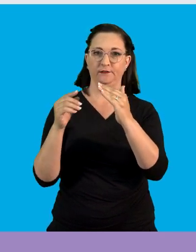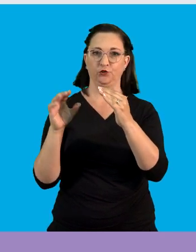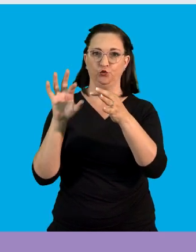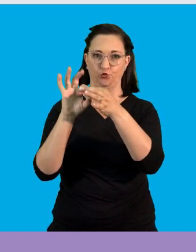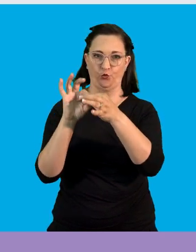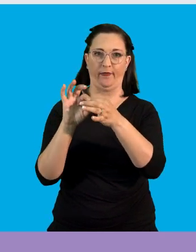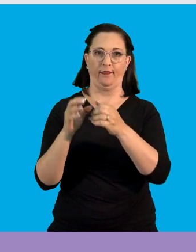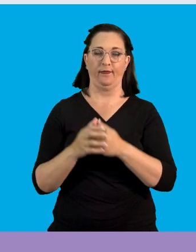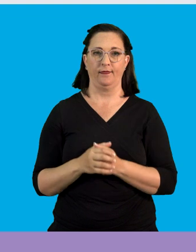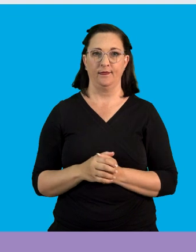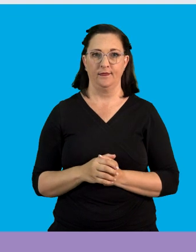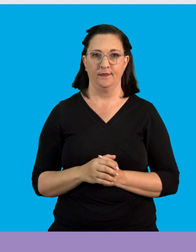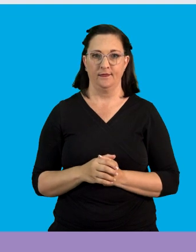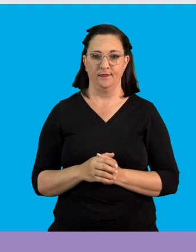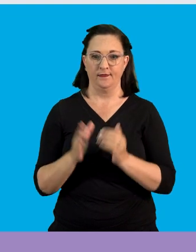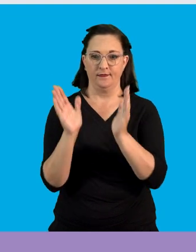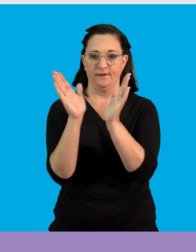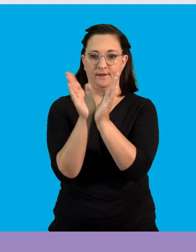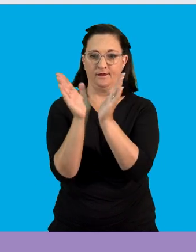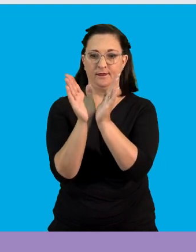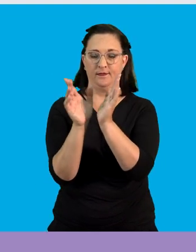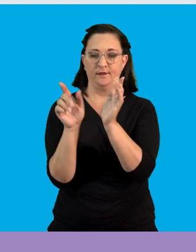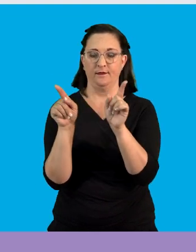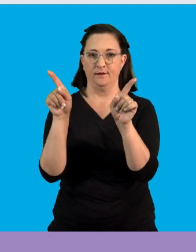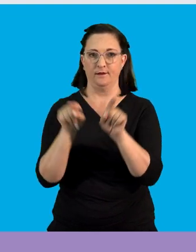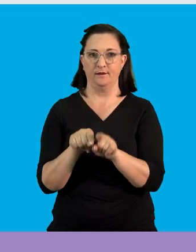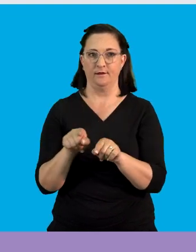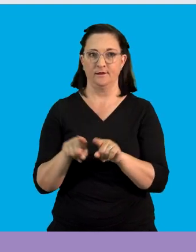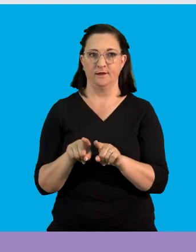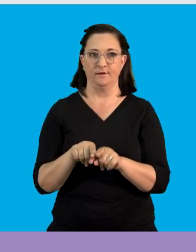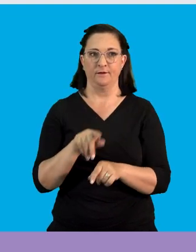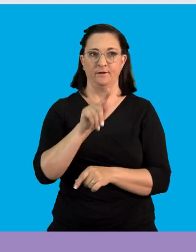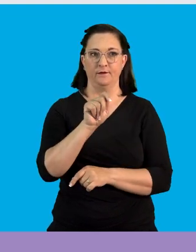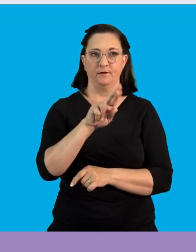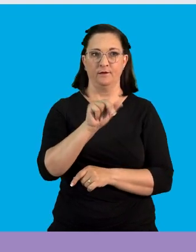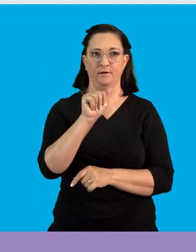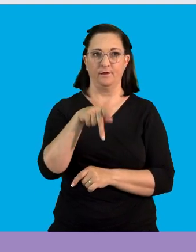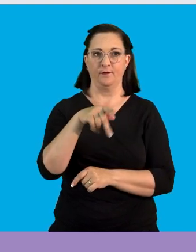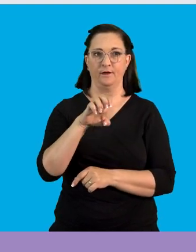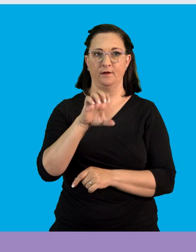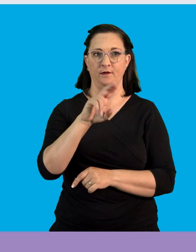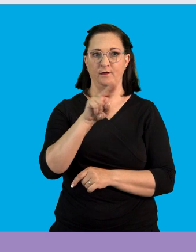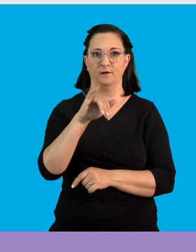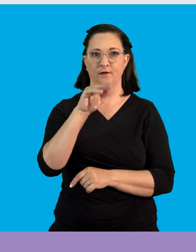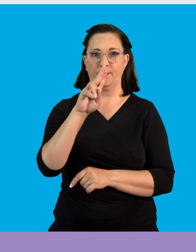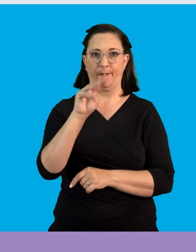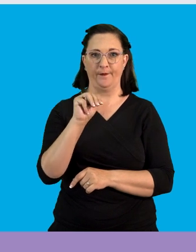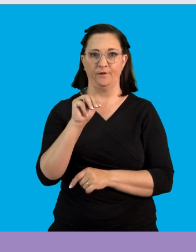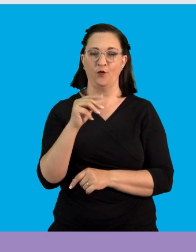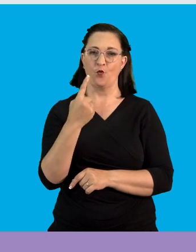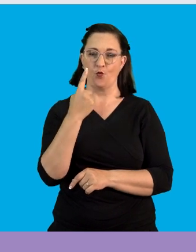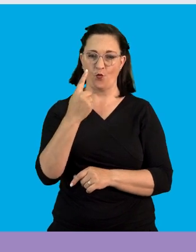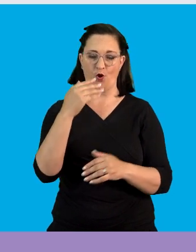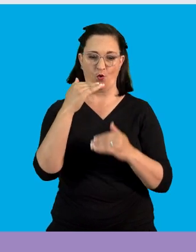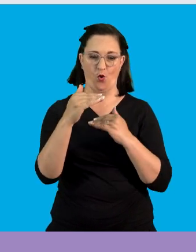And then, so it's two pairs of adjacent sides. And then a trapezium has one pair of opposite sides that